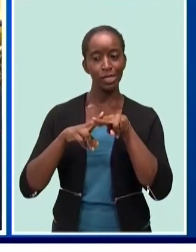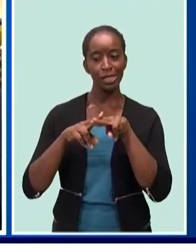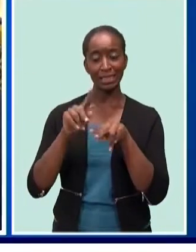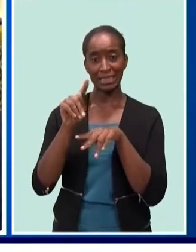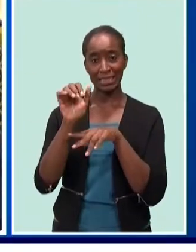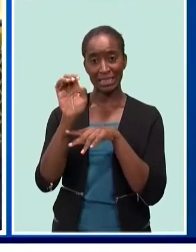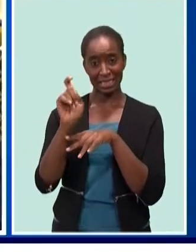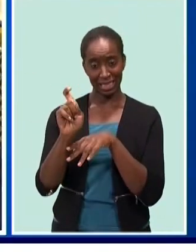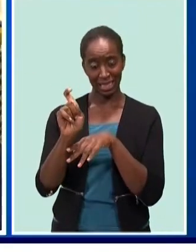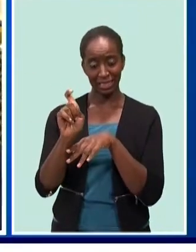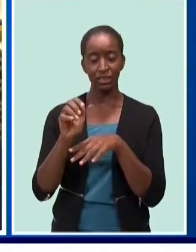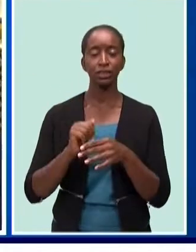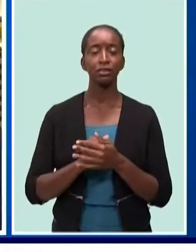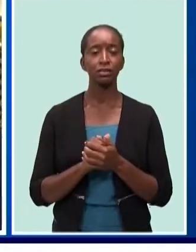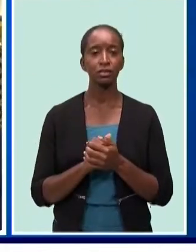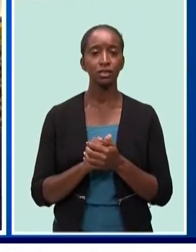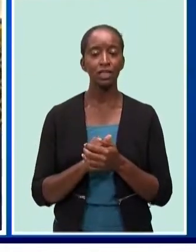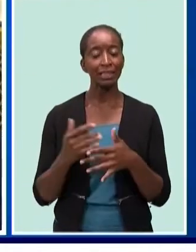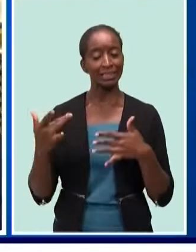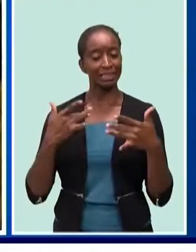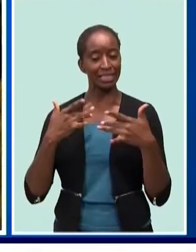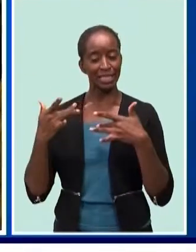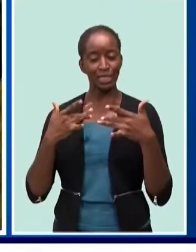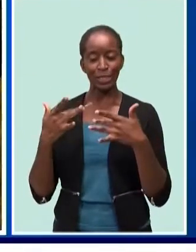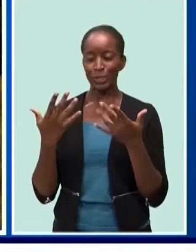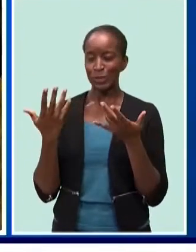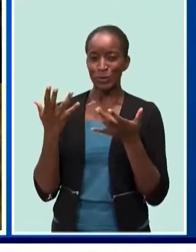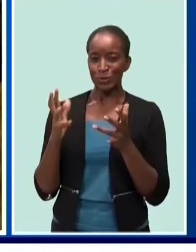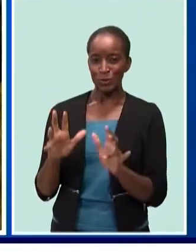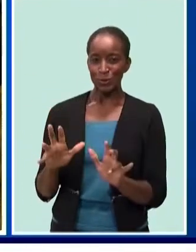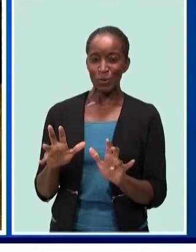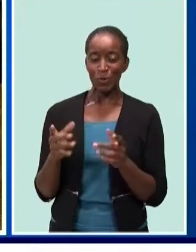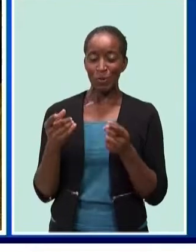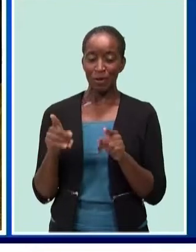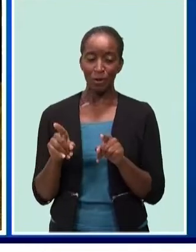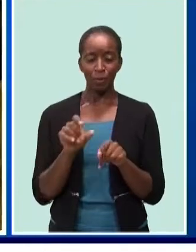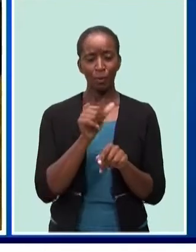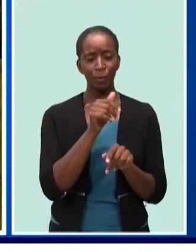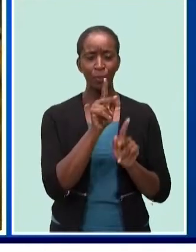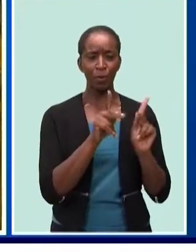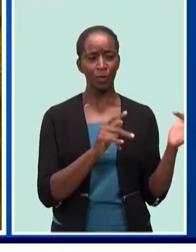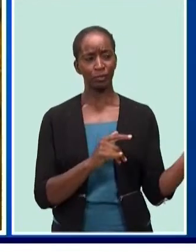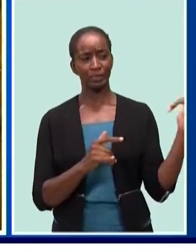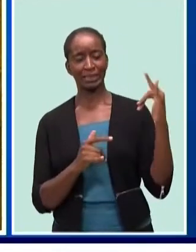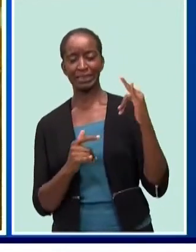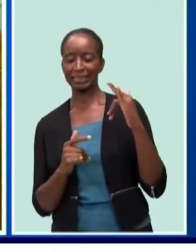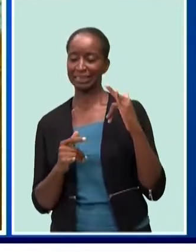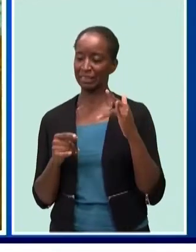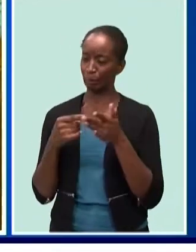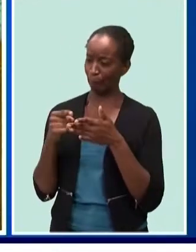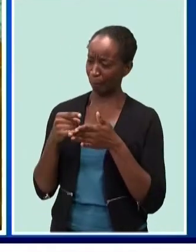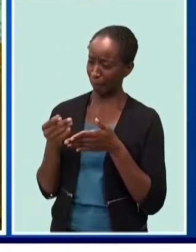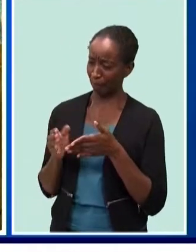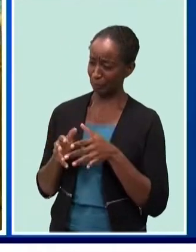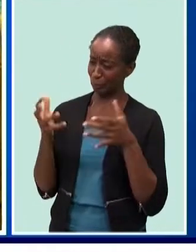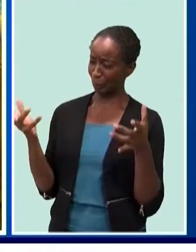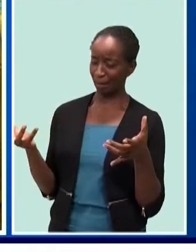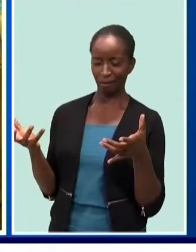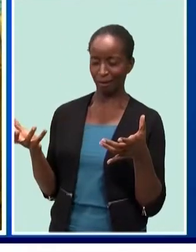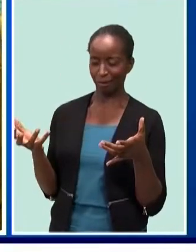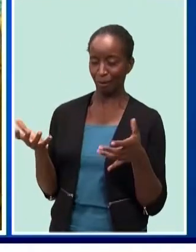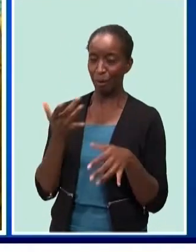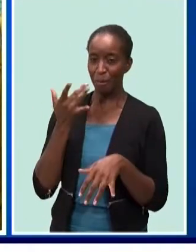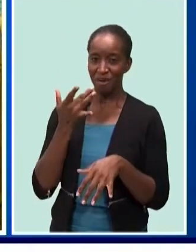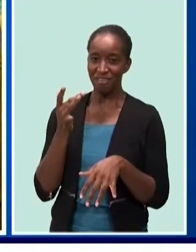Association has met with its members and partners, along with officials of government following that budget. Chief Executive Officer Senator Rudy Grant, during